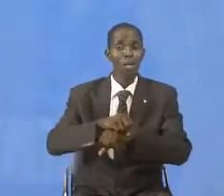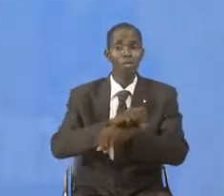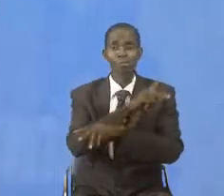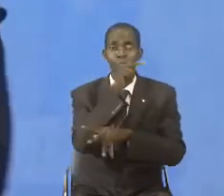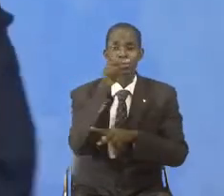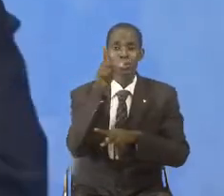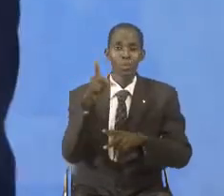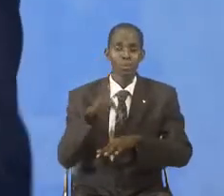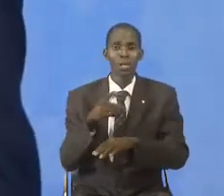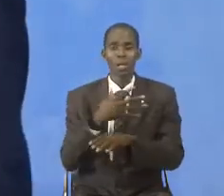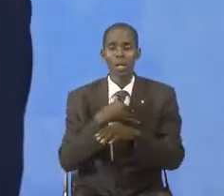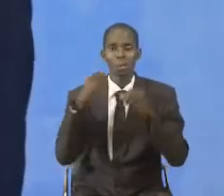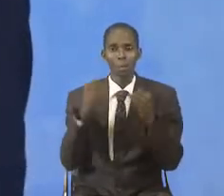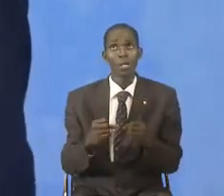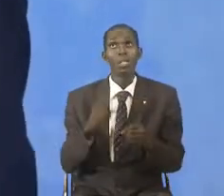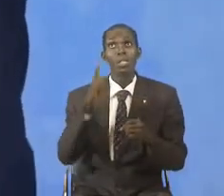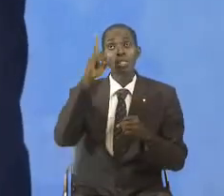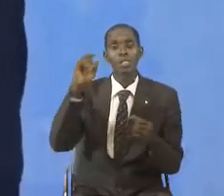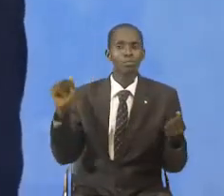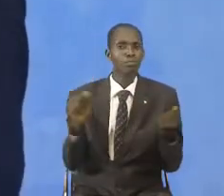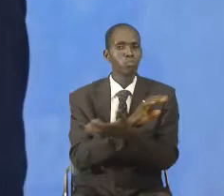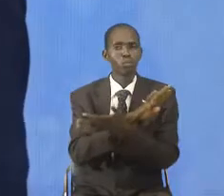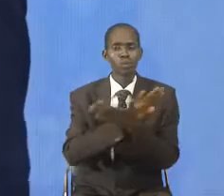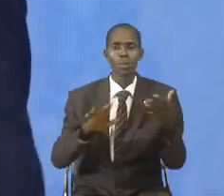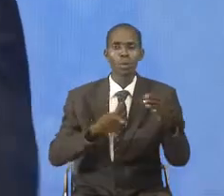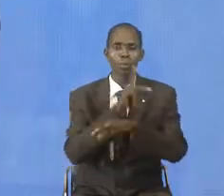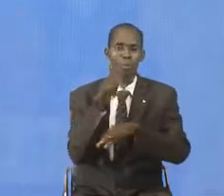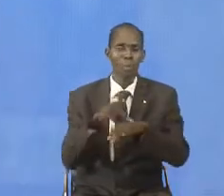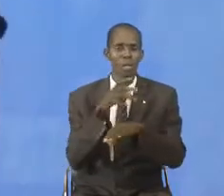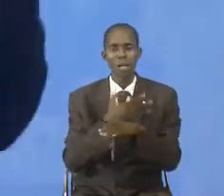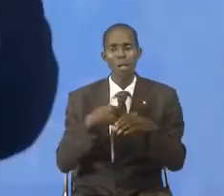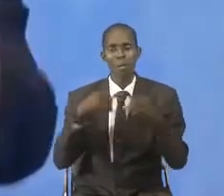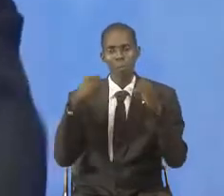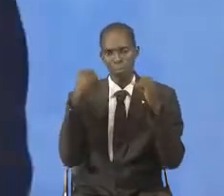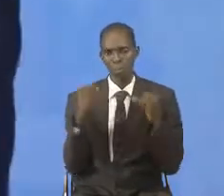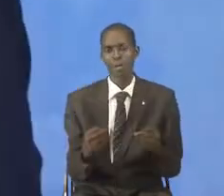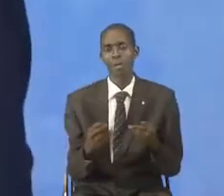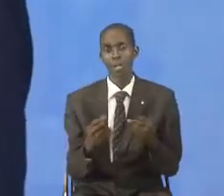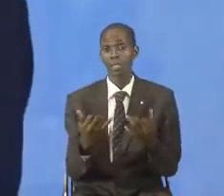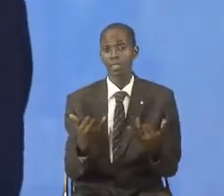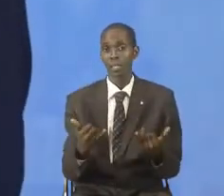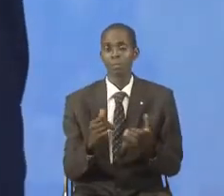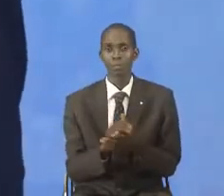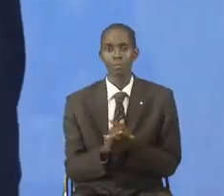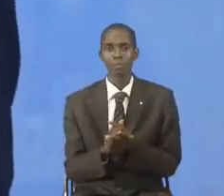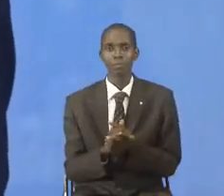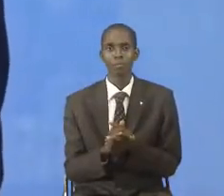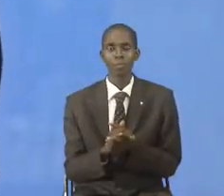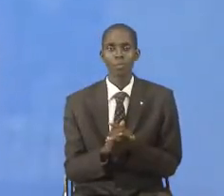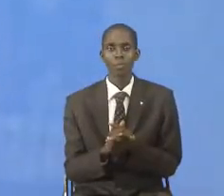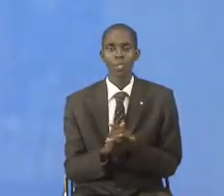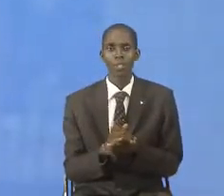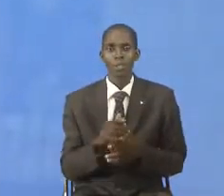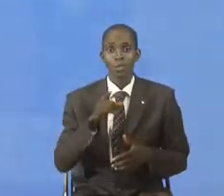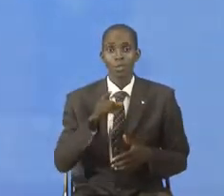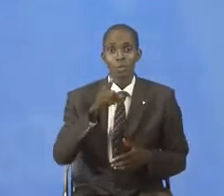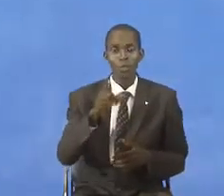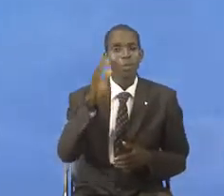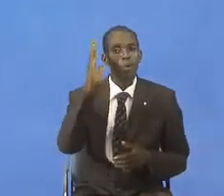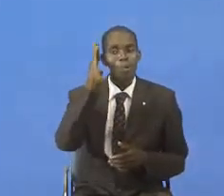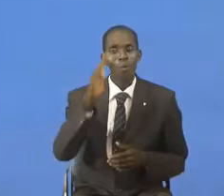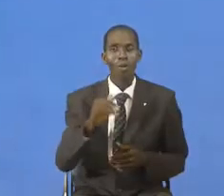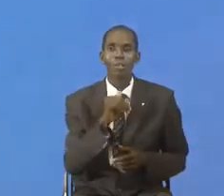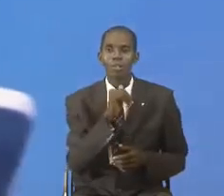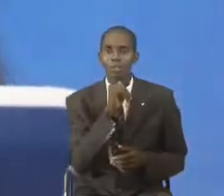He overcame principalities and power. He destroyed principalities and powers.